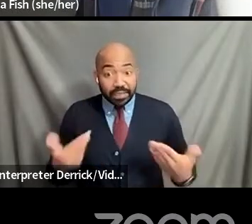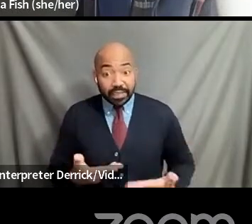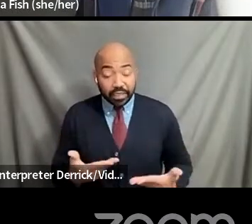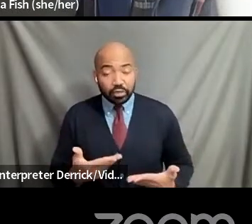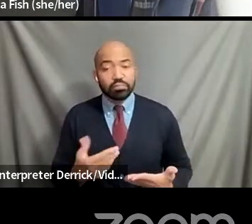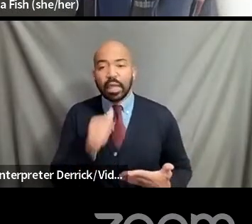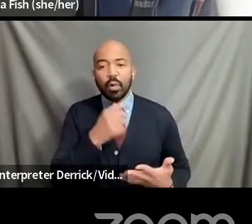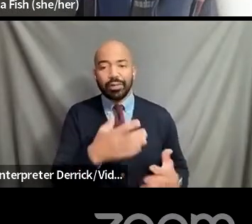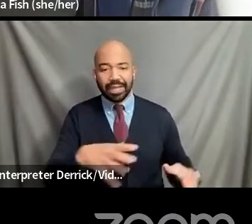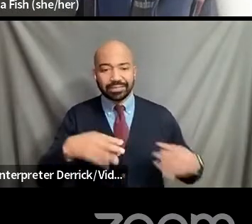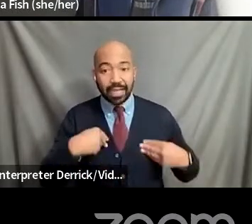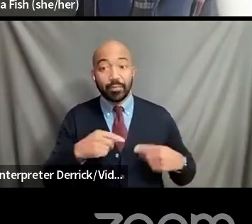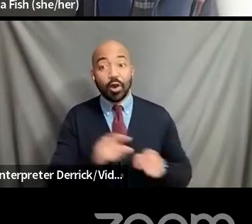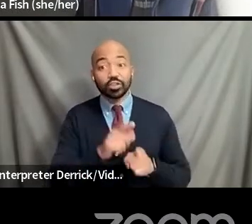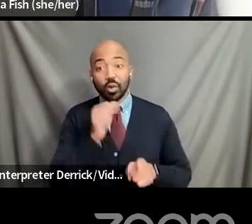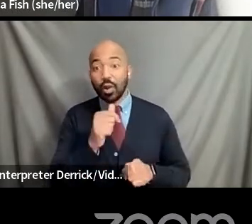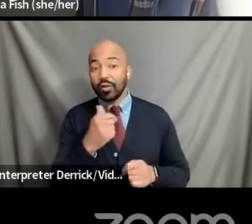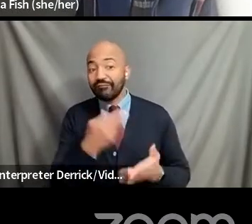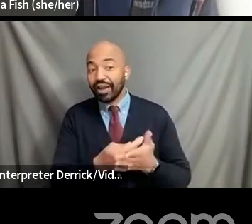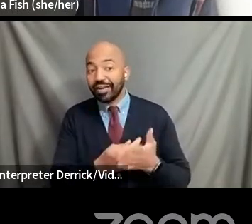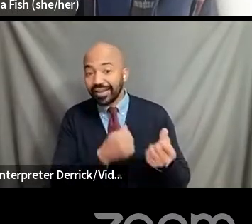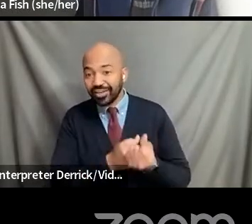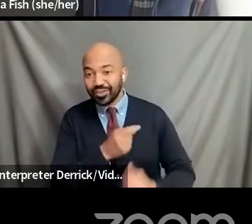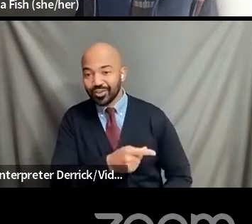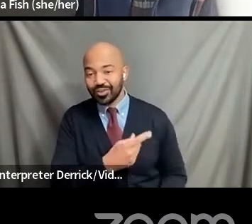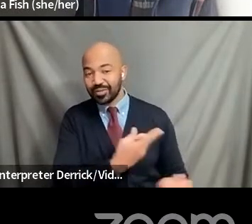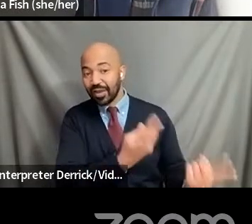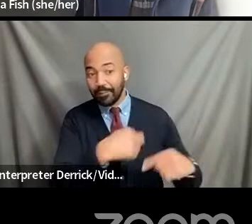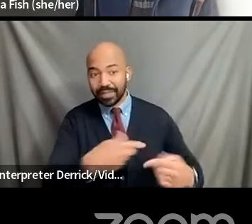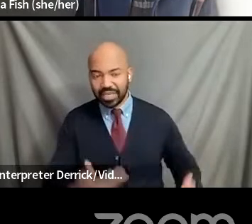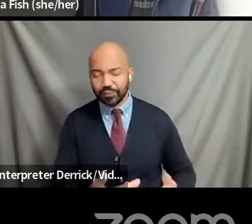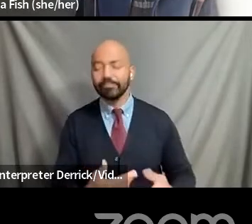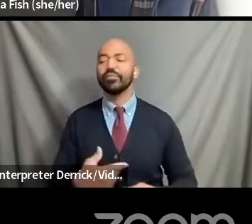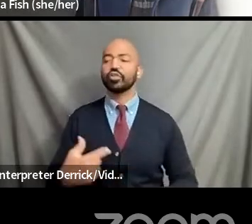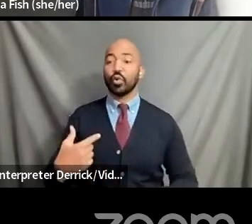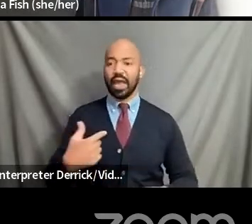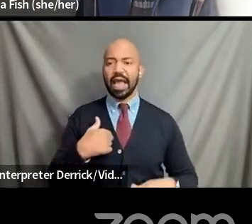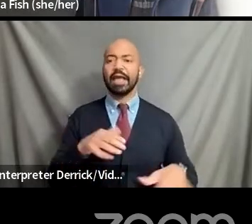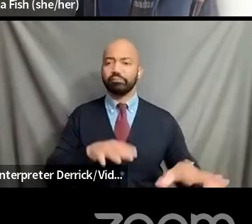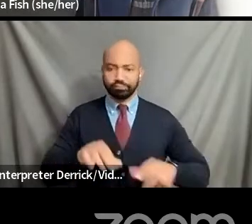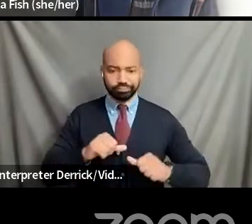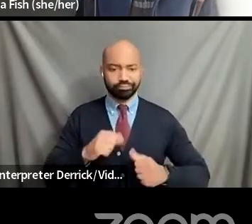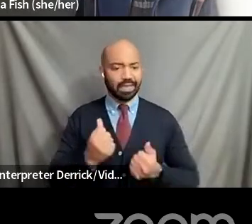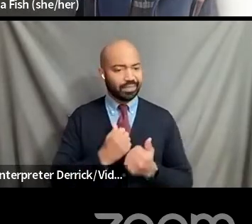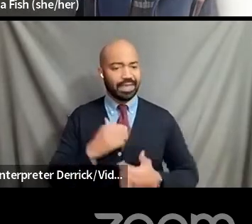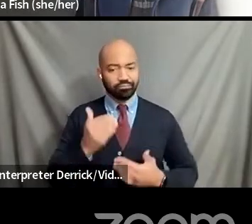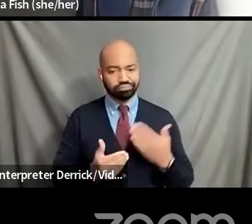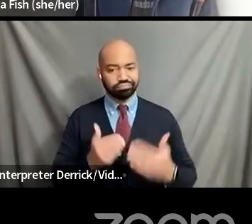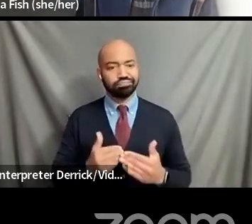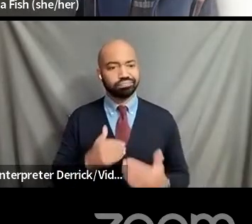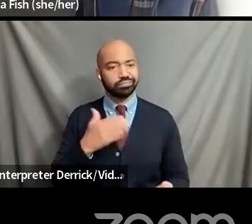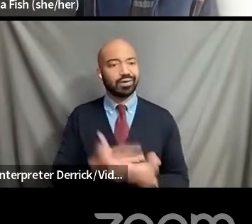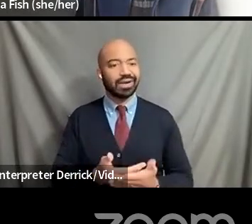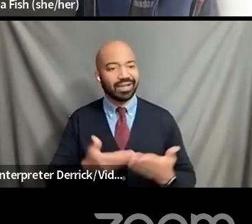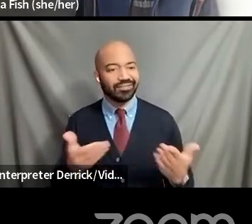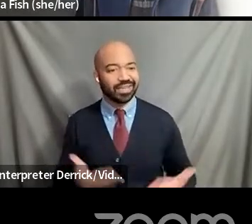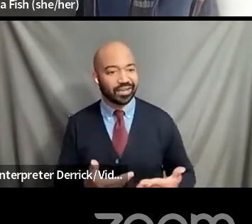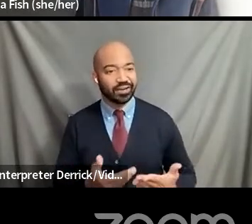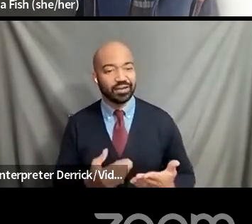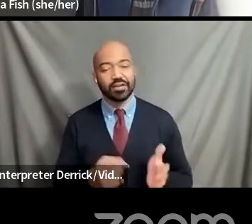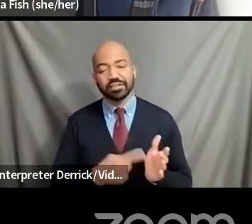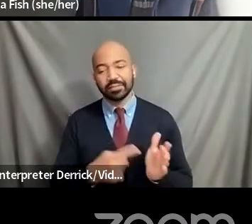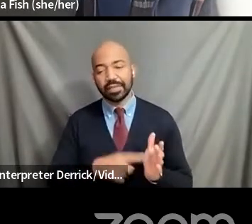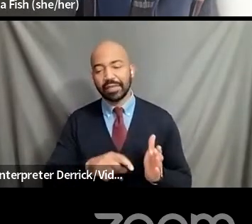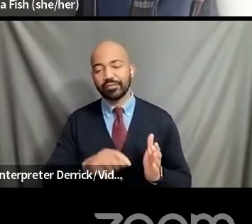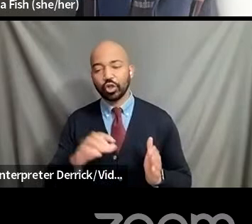for this program. You've taken every step to be here, and you should be proud of that. And sometimes you just have to like take a look at your CV. That's